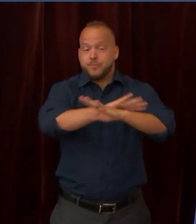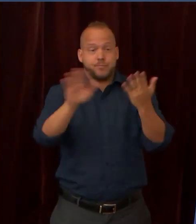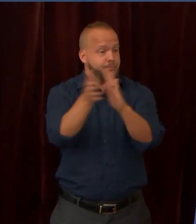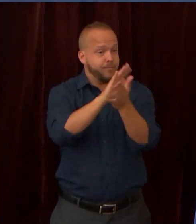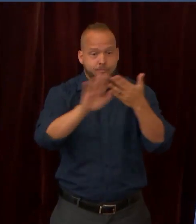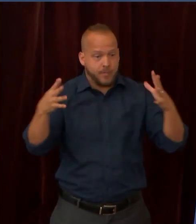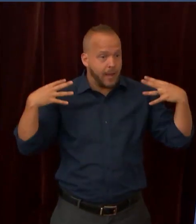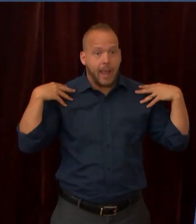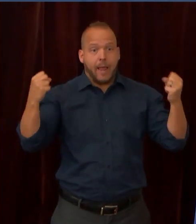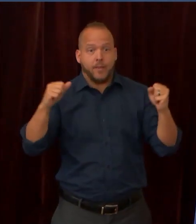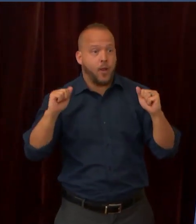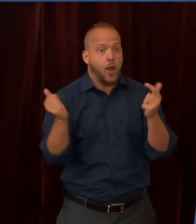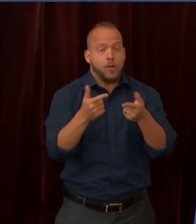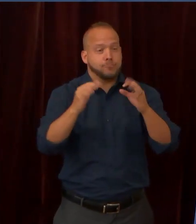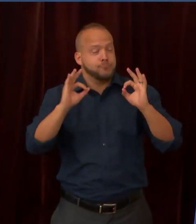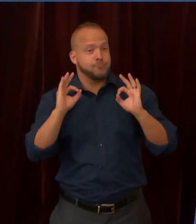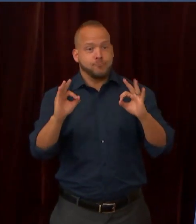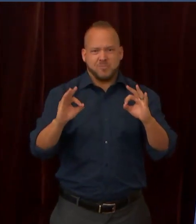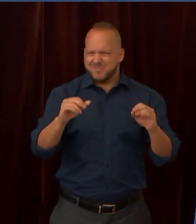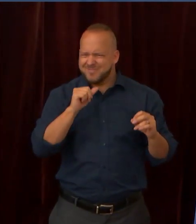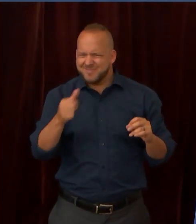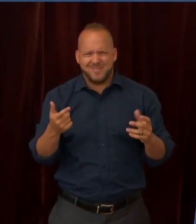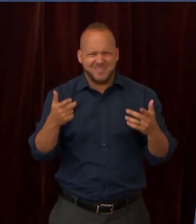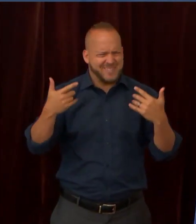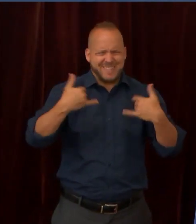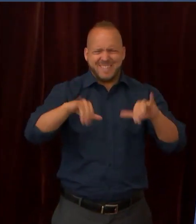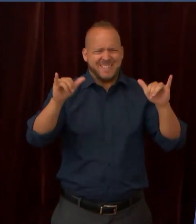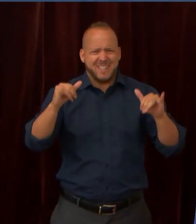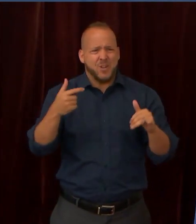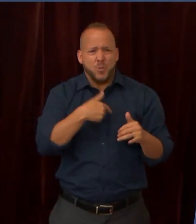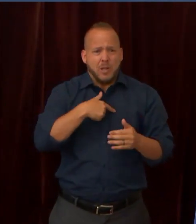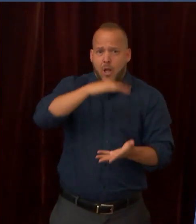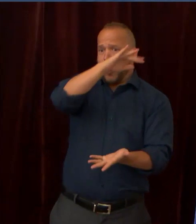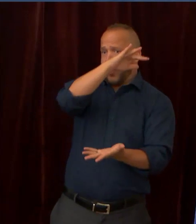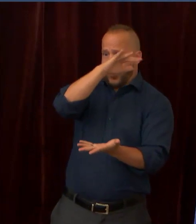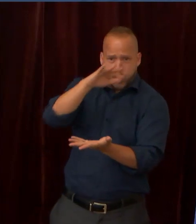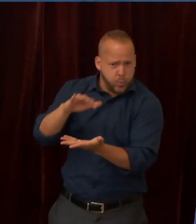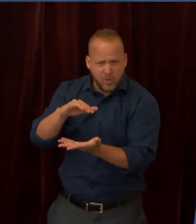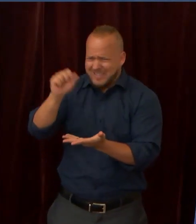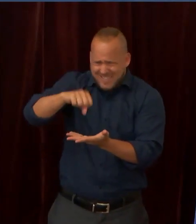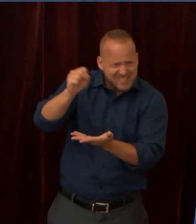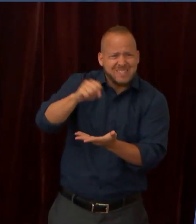it significantly, but we still have people dying,